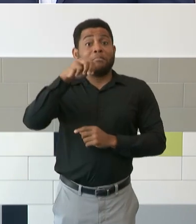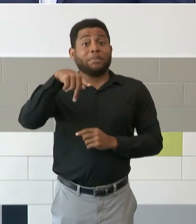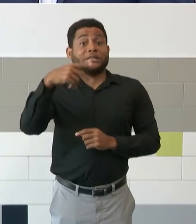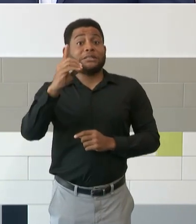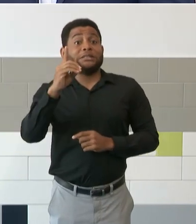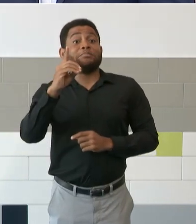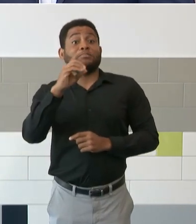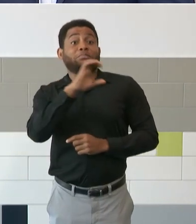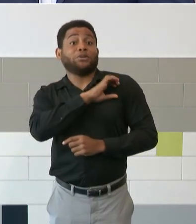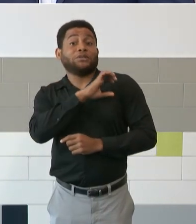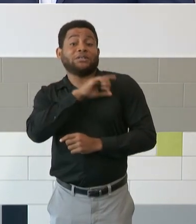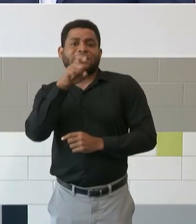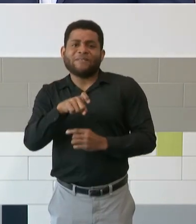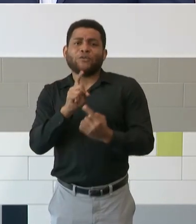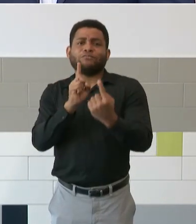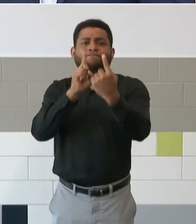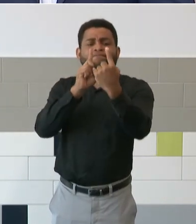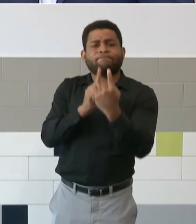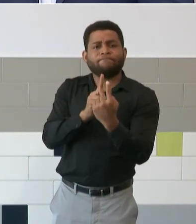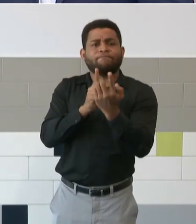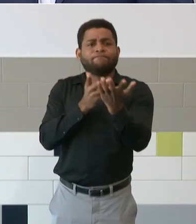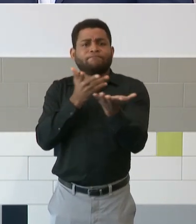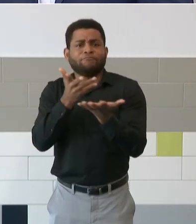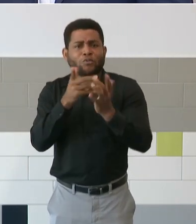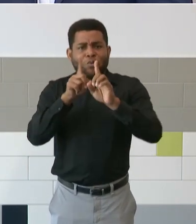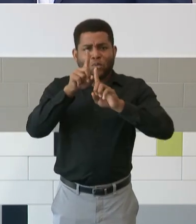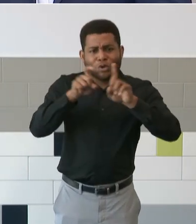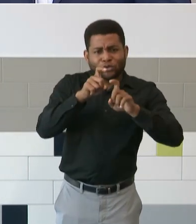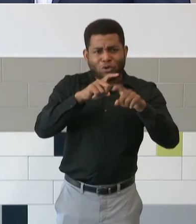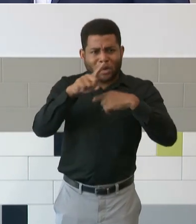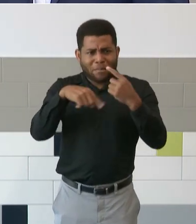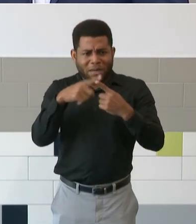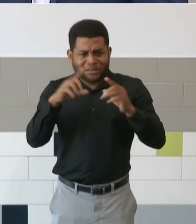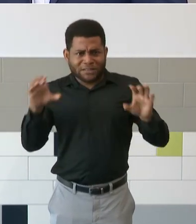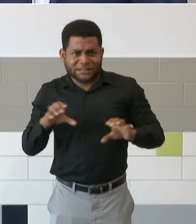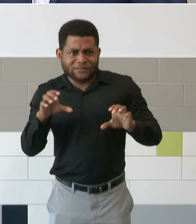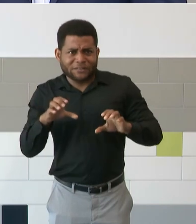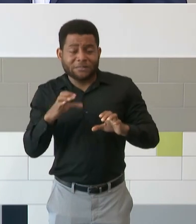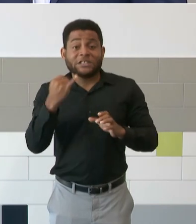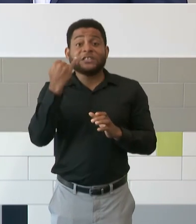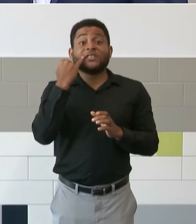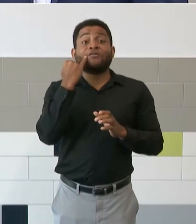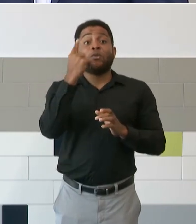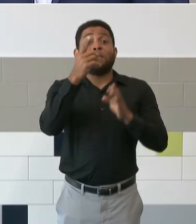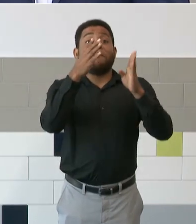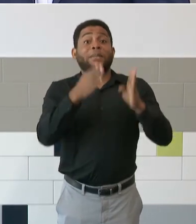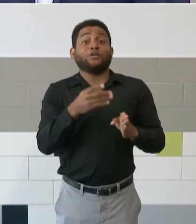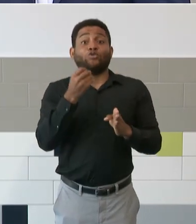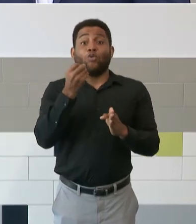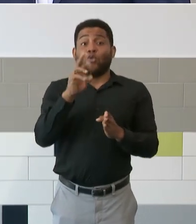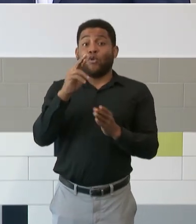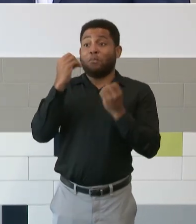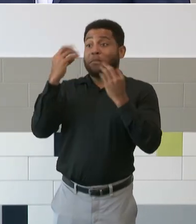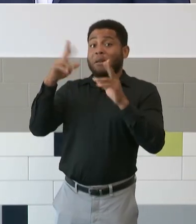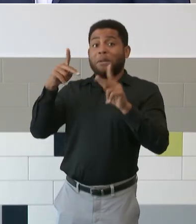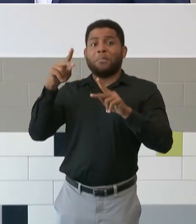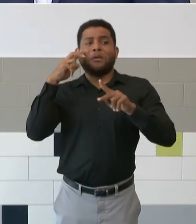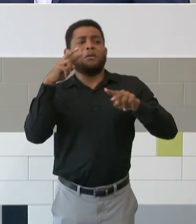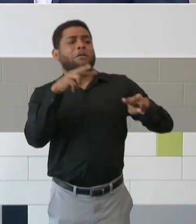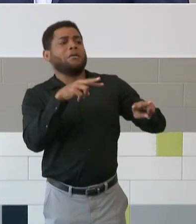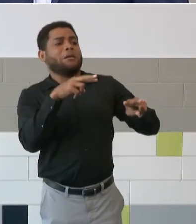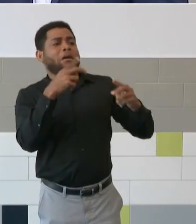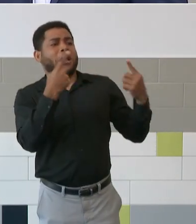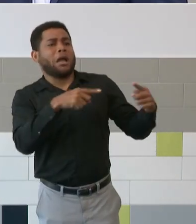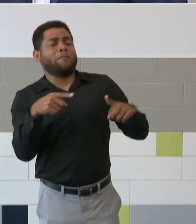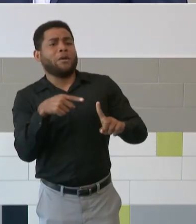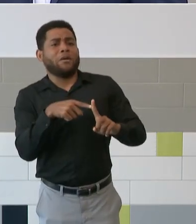involved, whether it was a single person or whether there were people who observed that activity, because I want to make sure